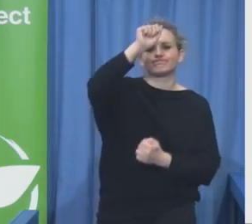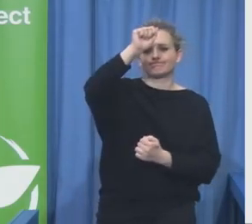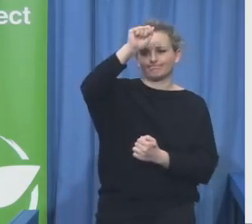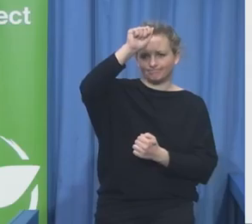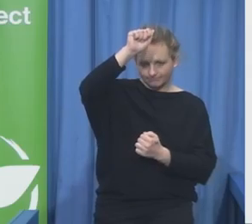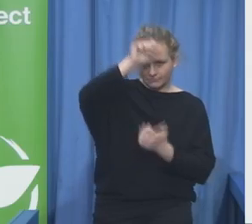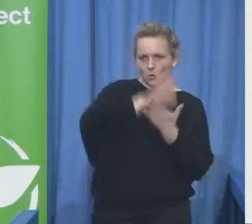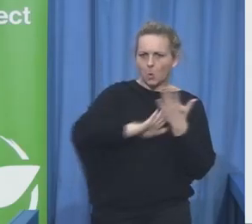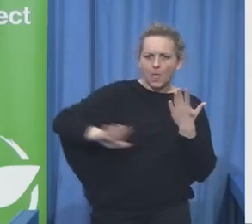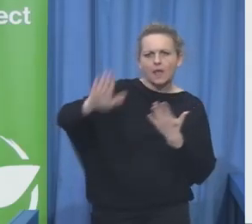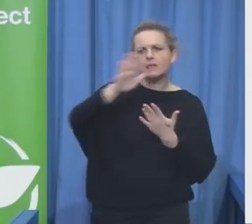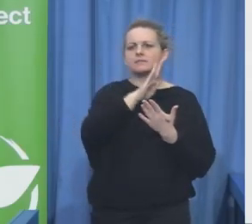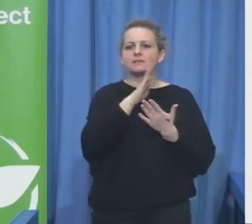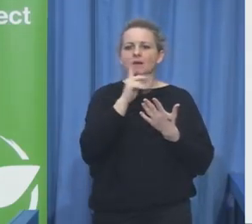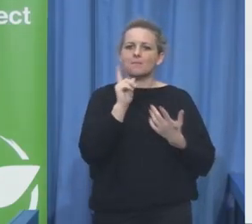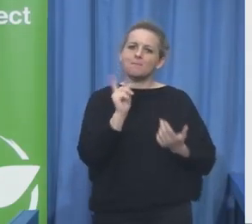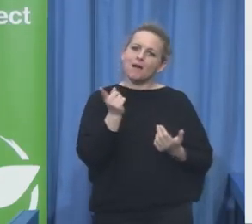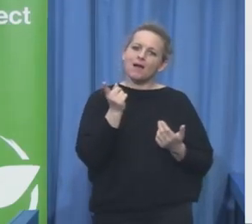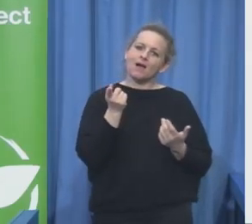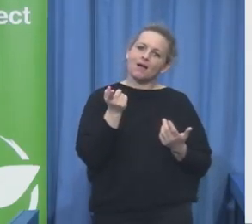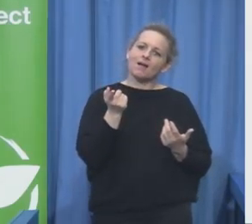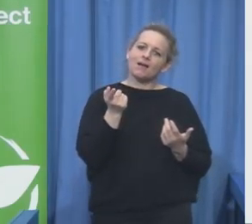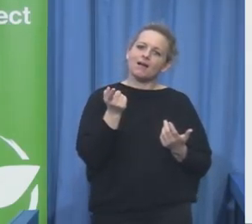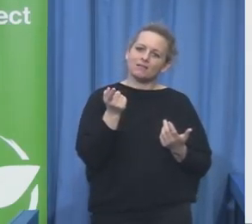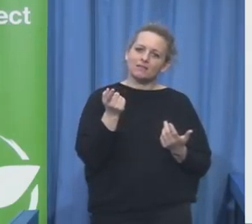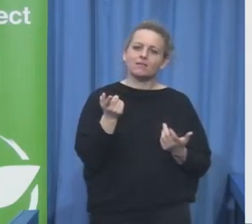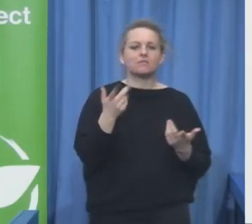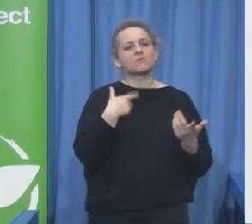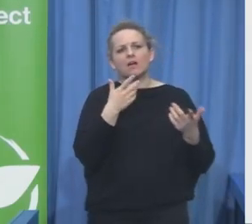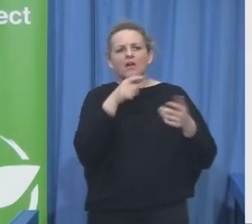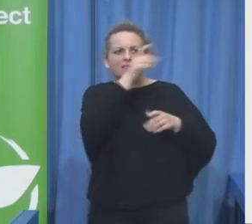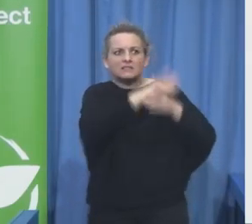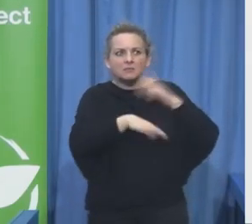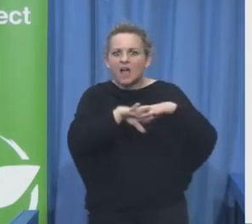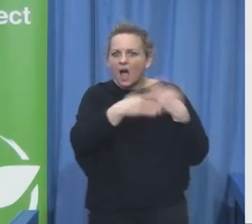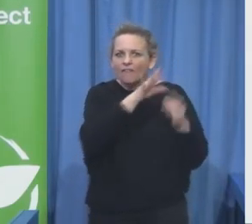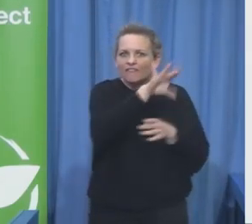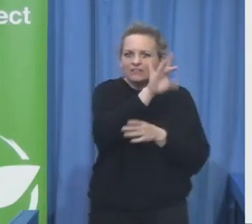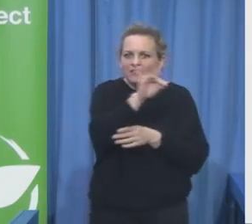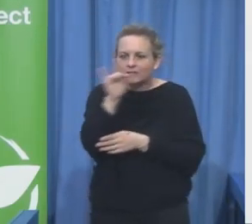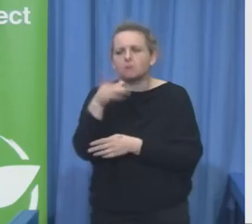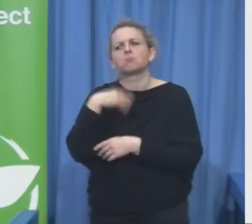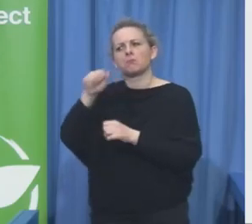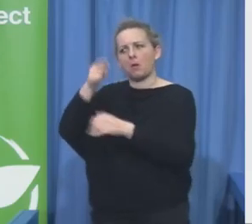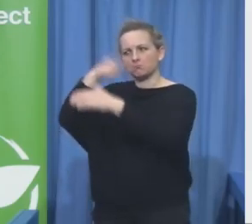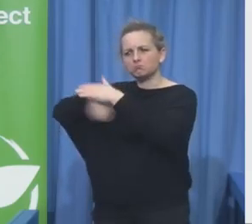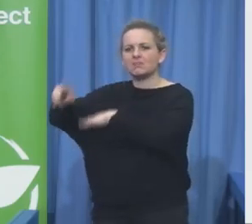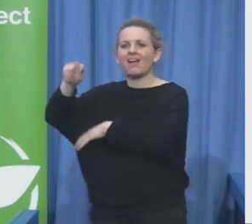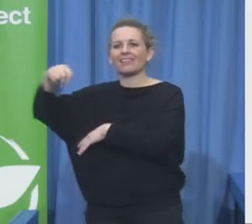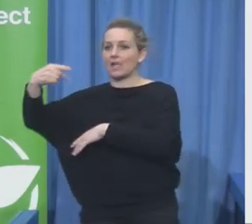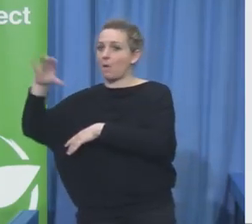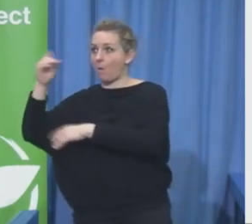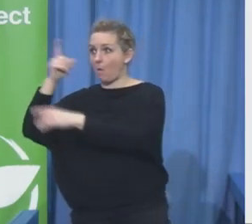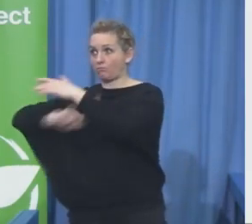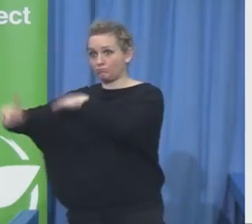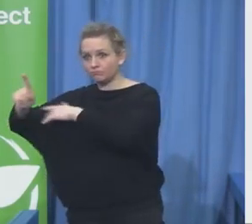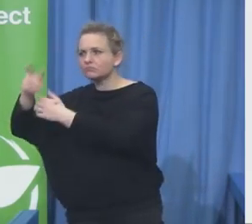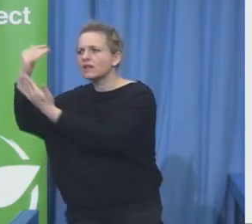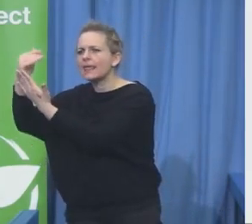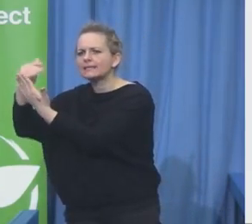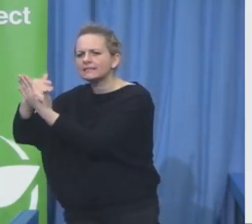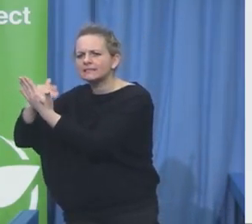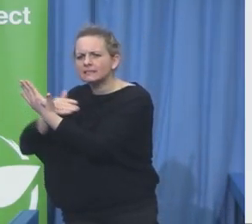these universities and we go to the career services offices. I can tell you if you're going to career services, you're not going to recruit